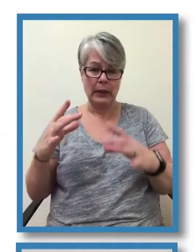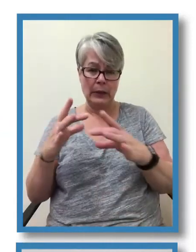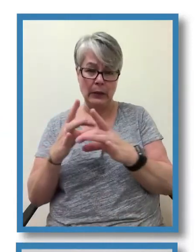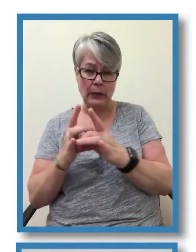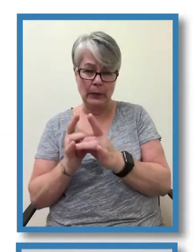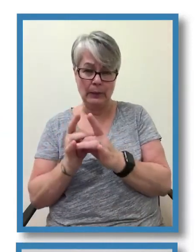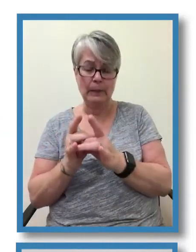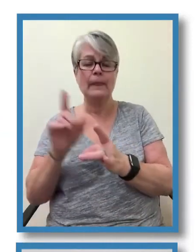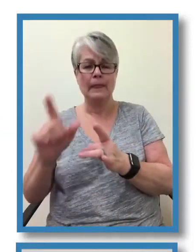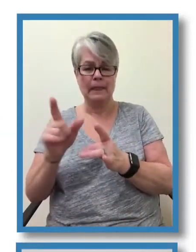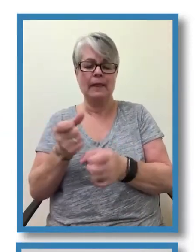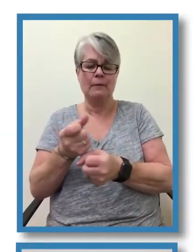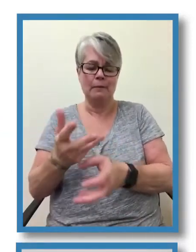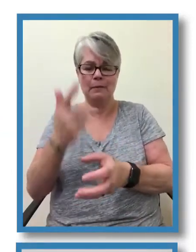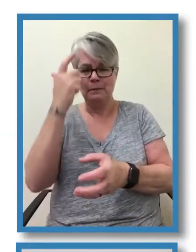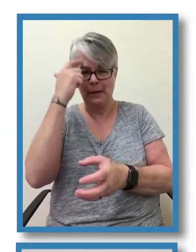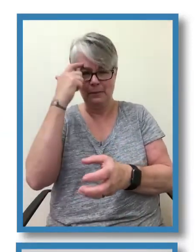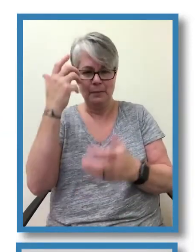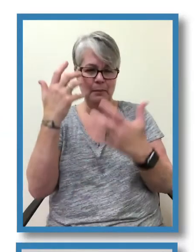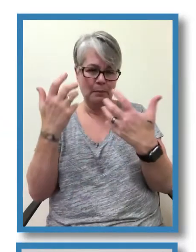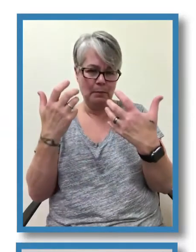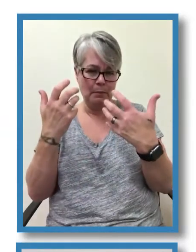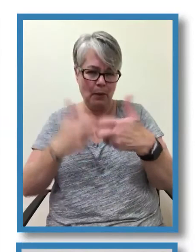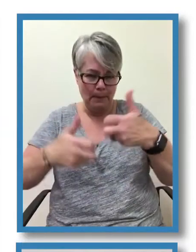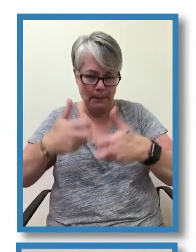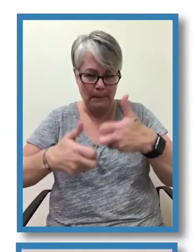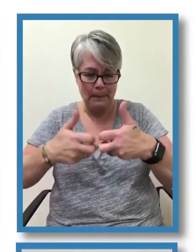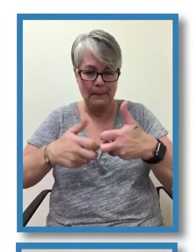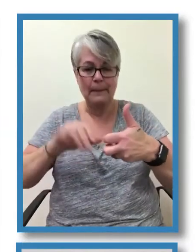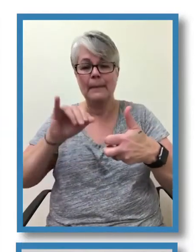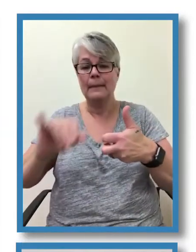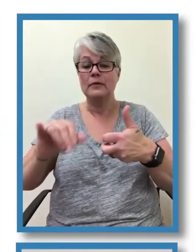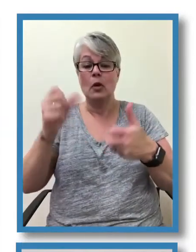clinical function here, going from mild cognitive impairment into dementia.